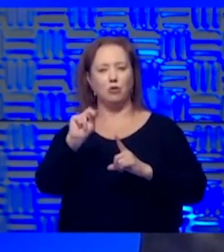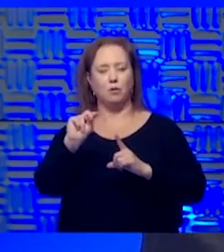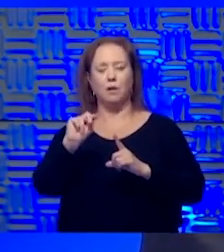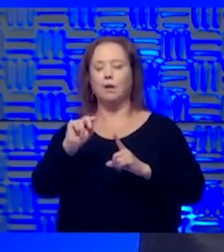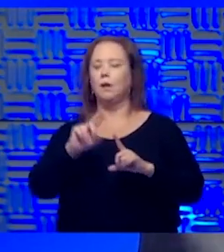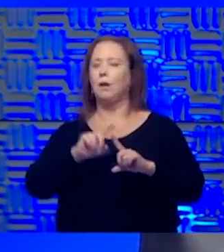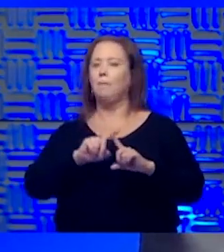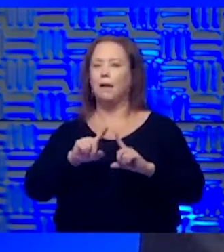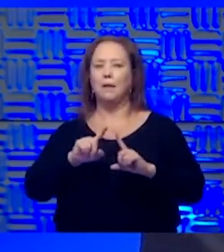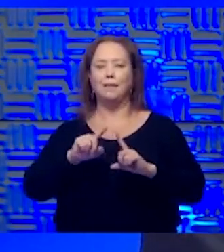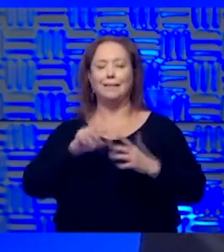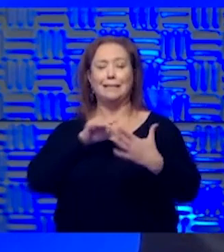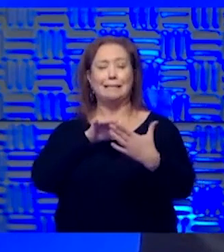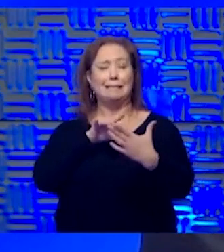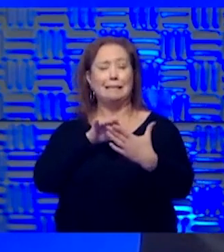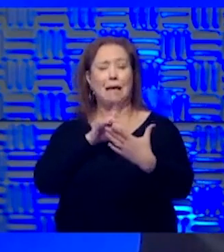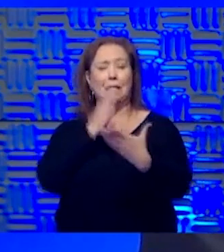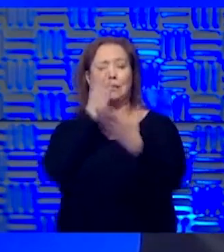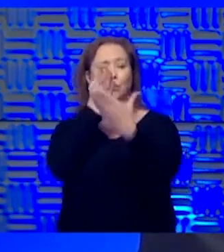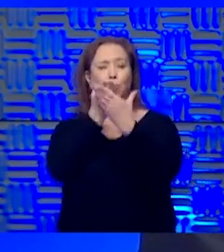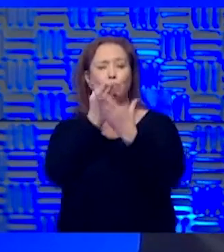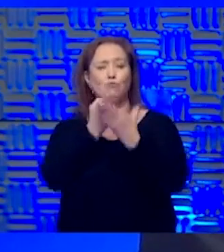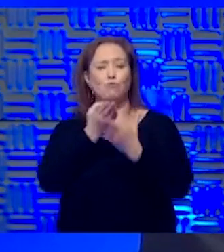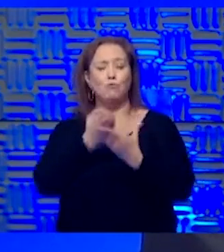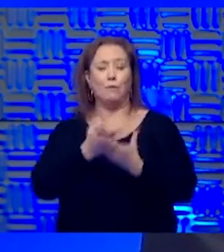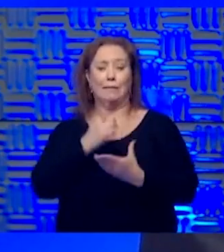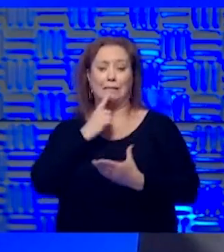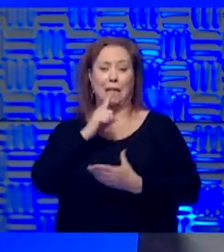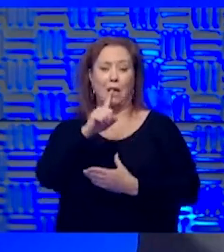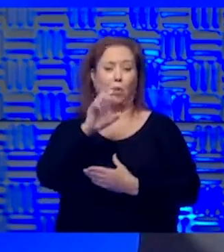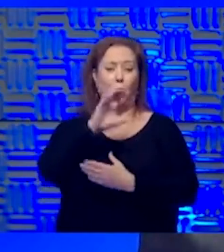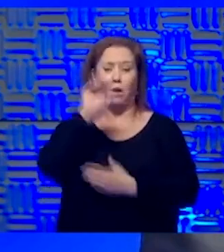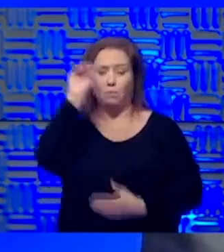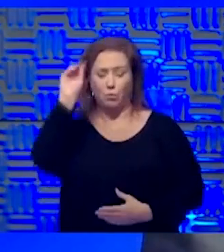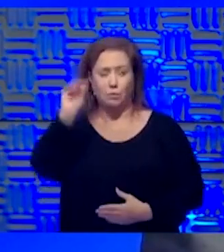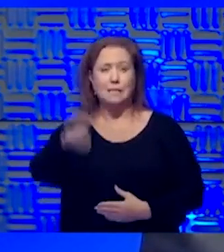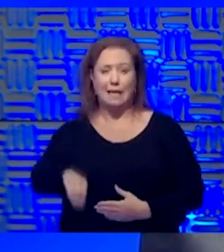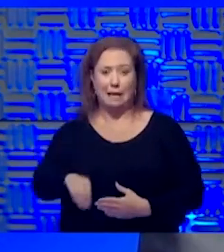we don't have the studies to say 100%